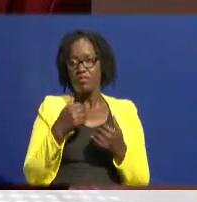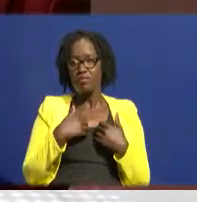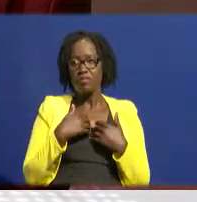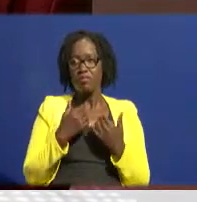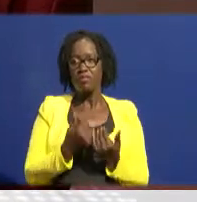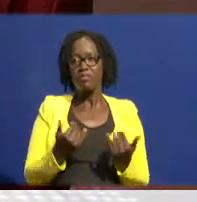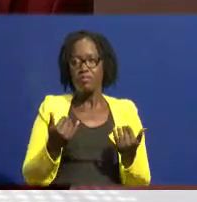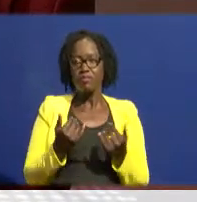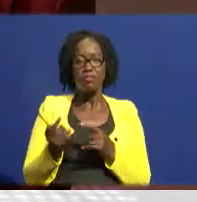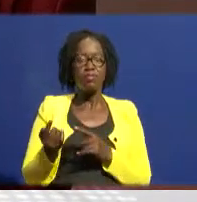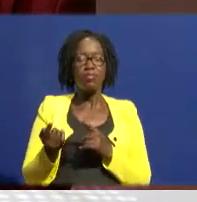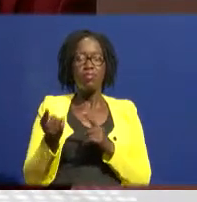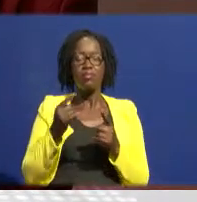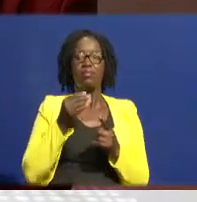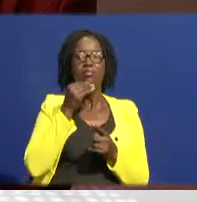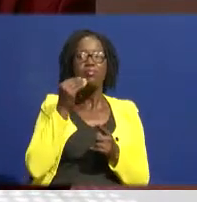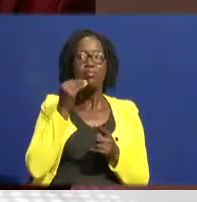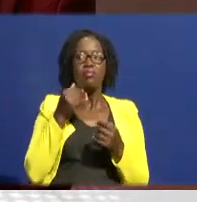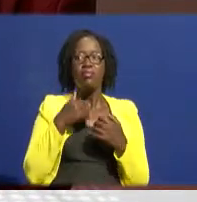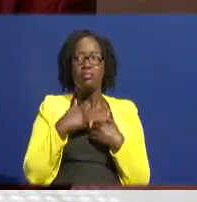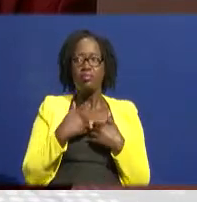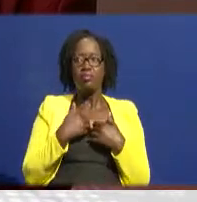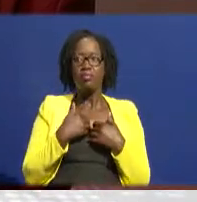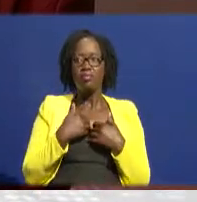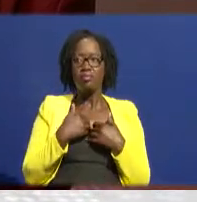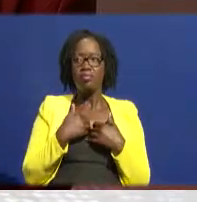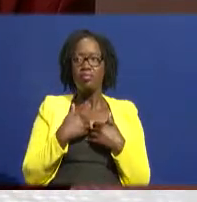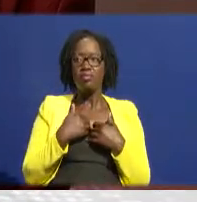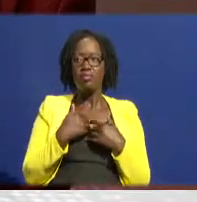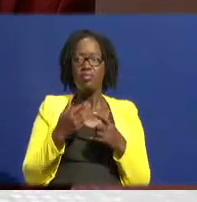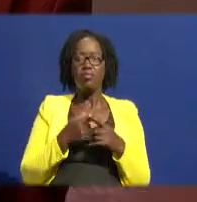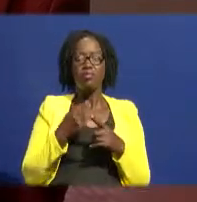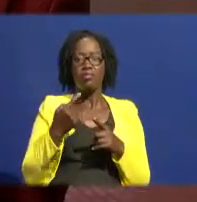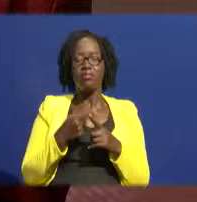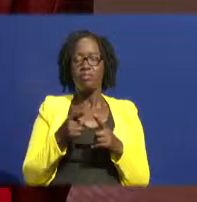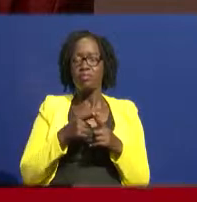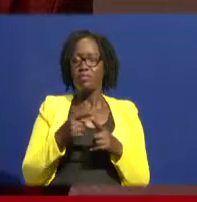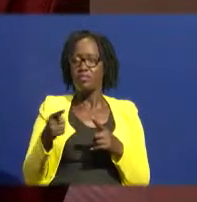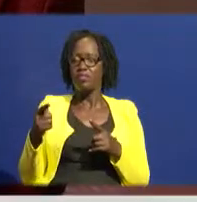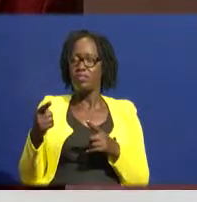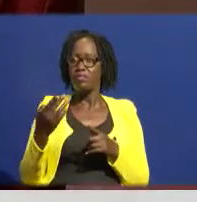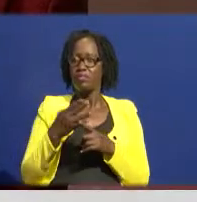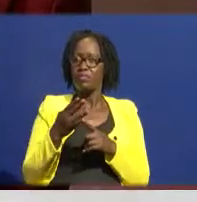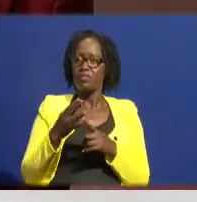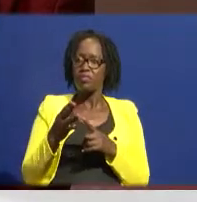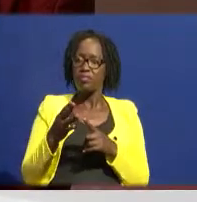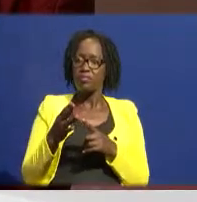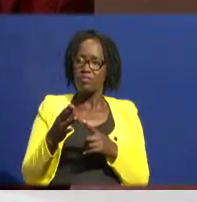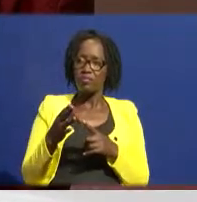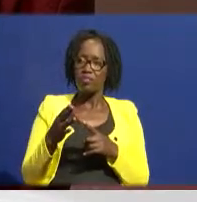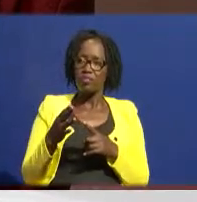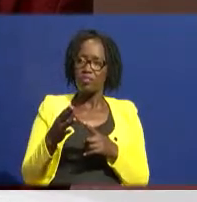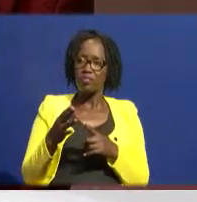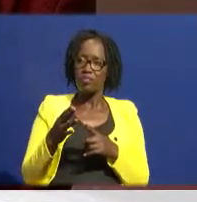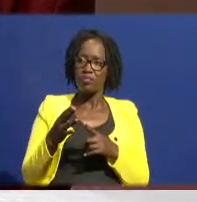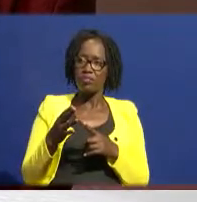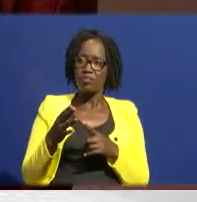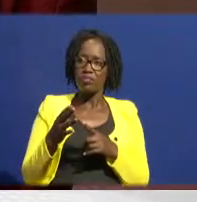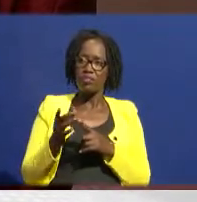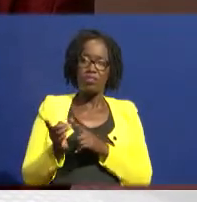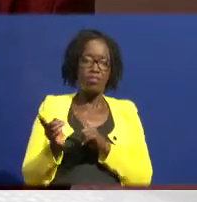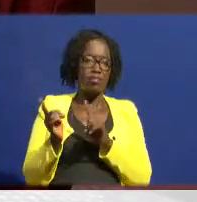students who come at home, and they have a student who is from one all the way to form four, even the school leavers, they can come to